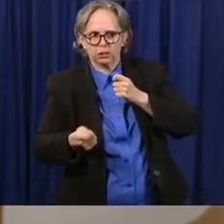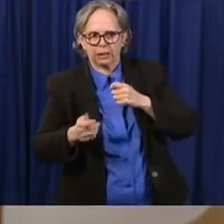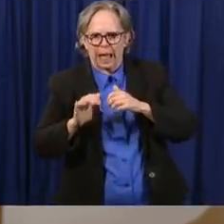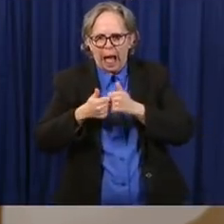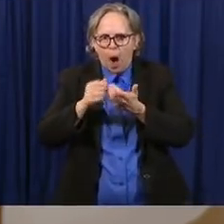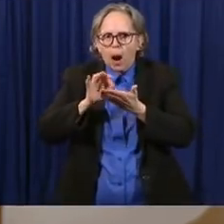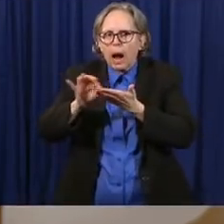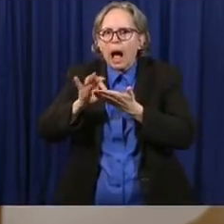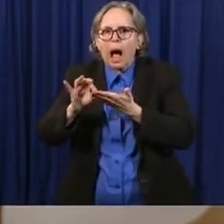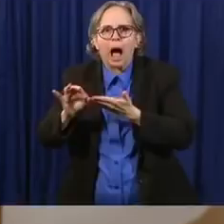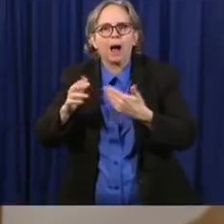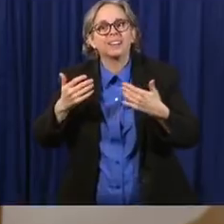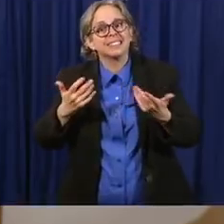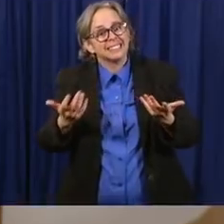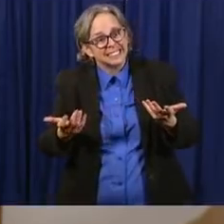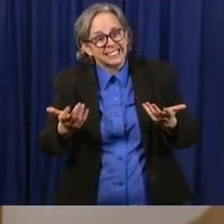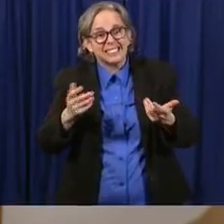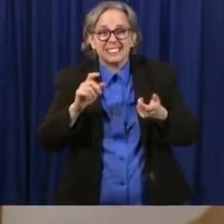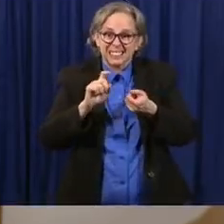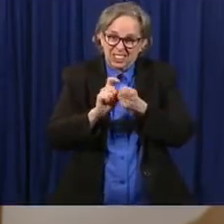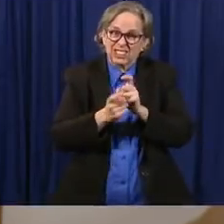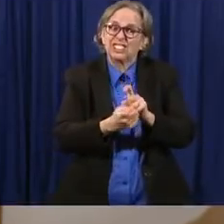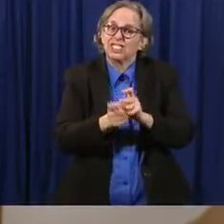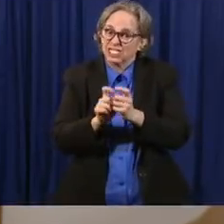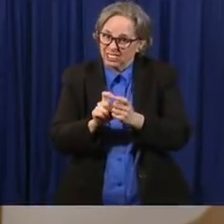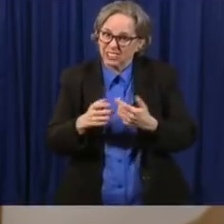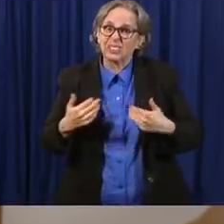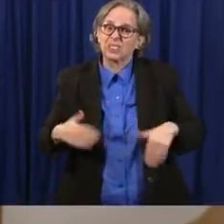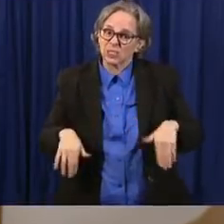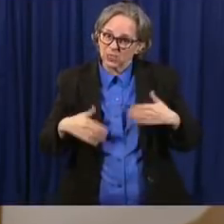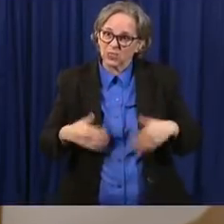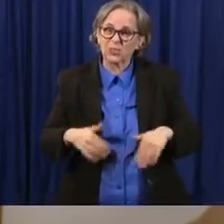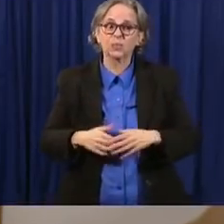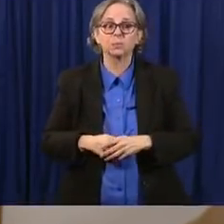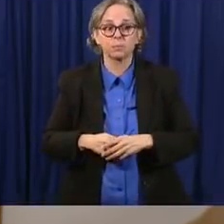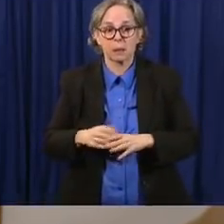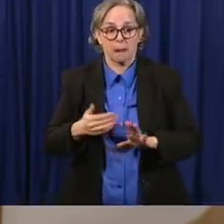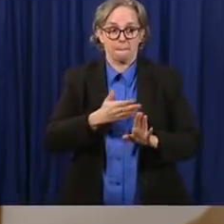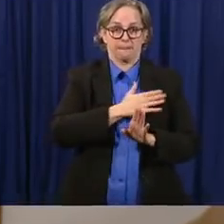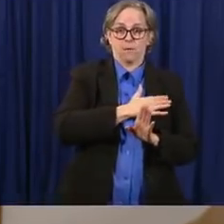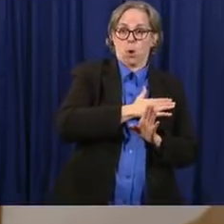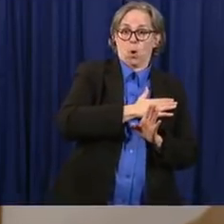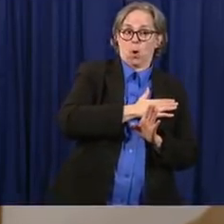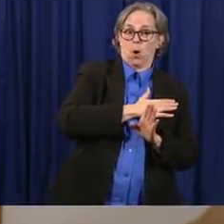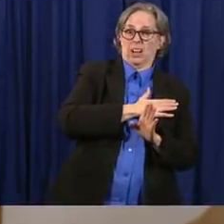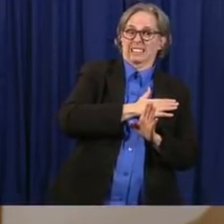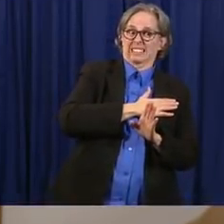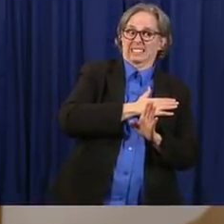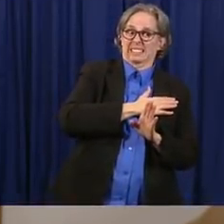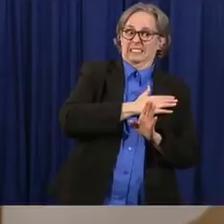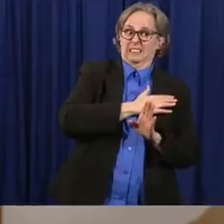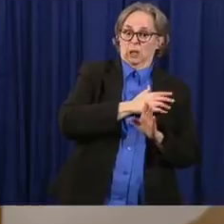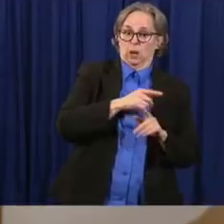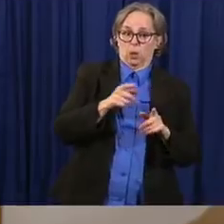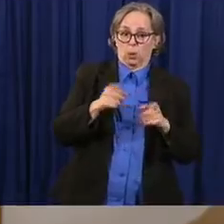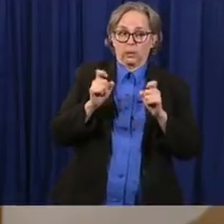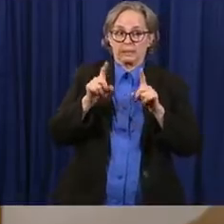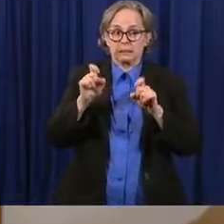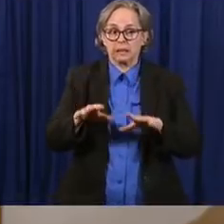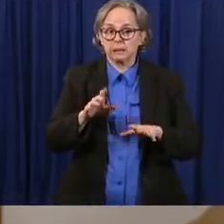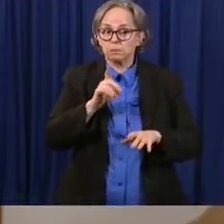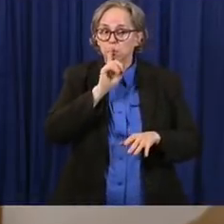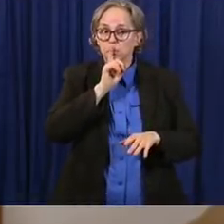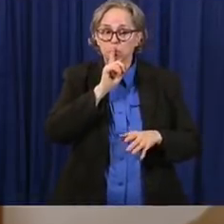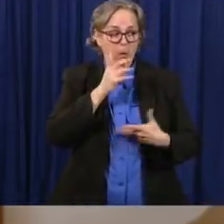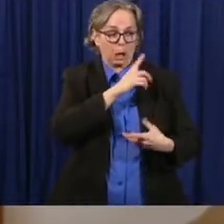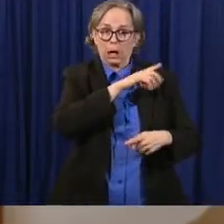evolving as well. So we would not have been allowed to count people, or would not have been told to count people, who test